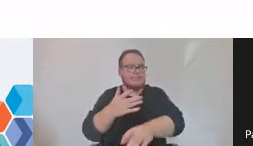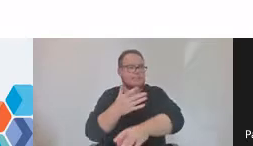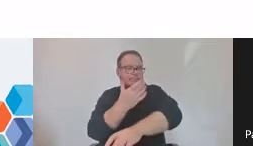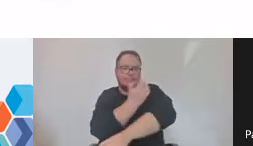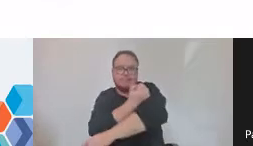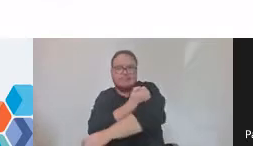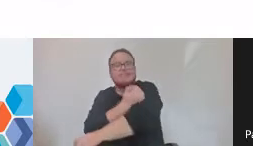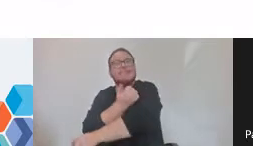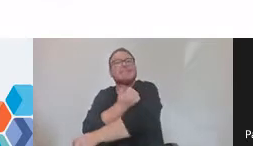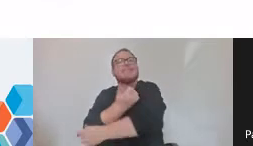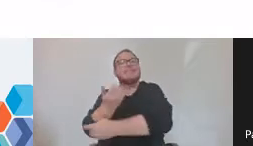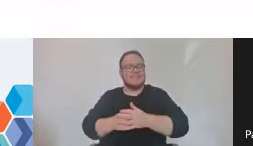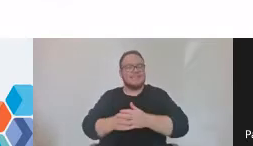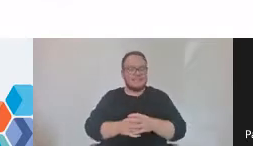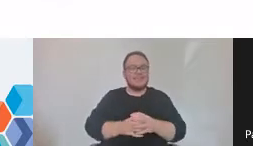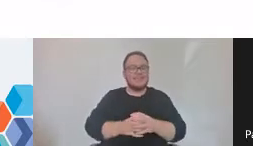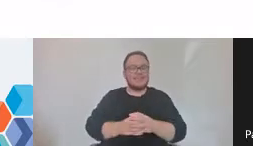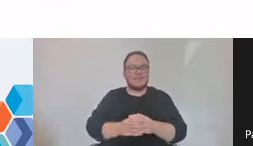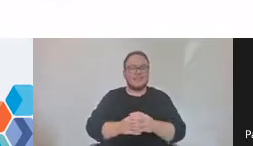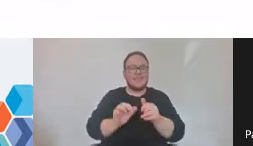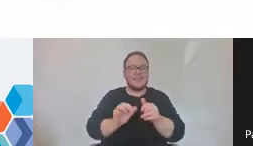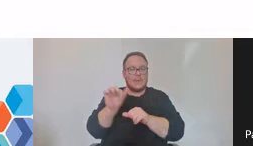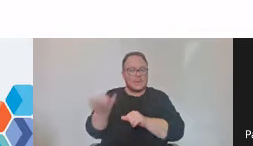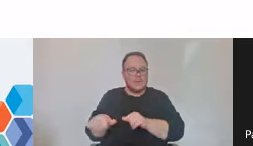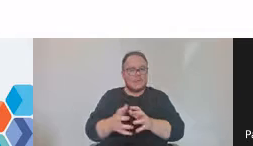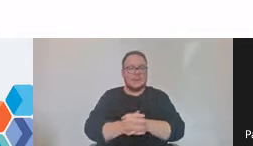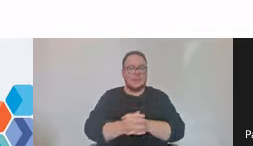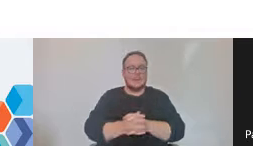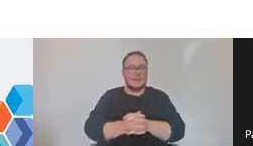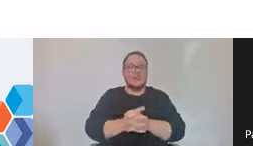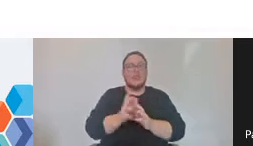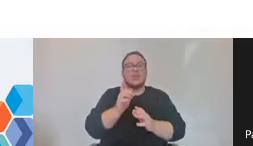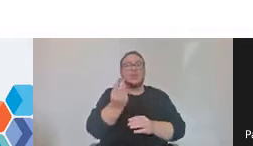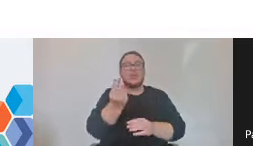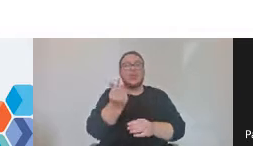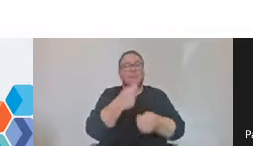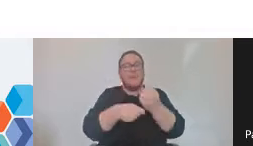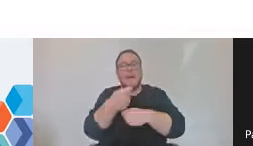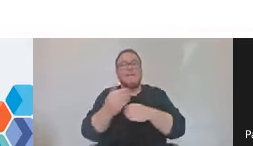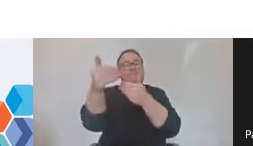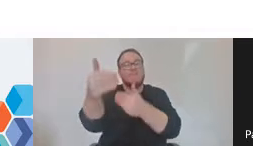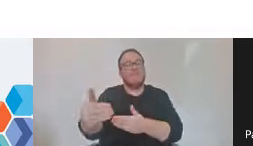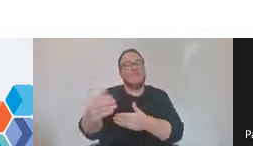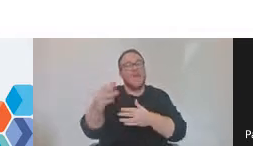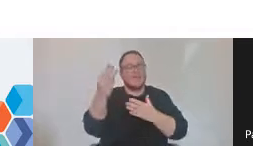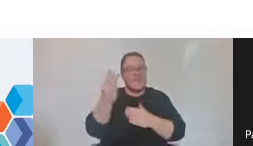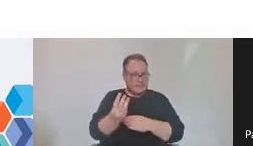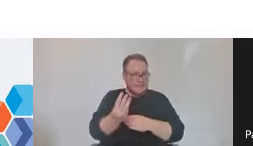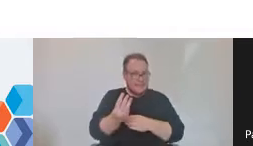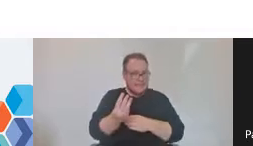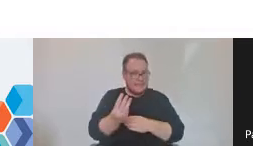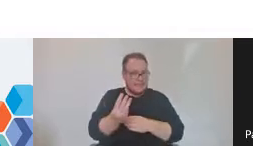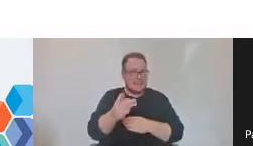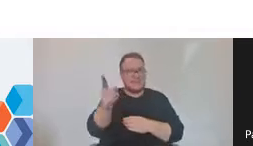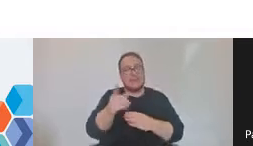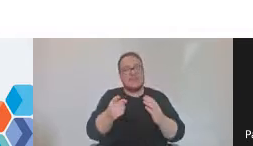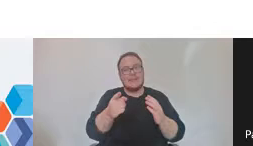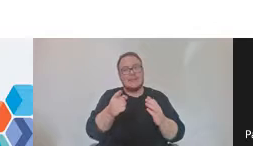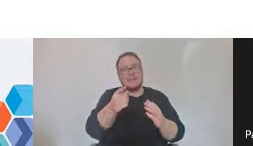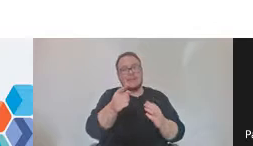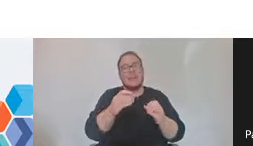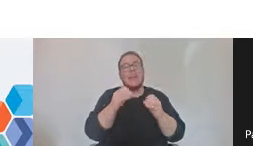Next slide. We're about to move into phase 3. We've just started this weekend doing the booster vaccination